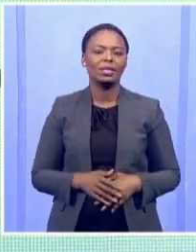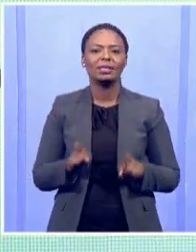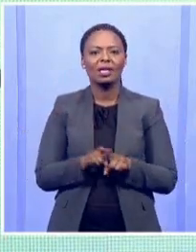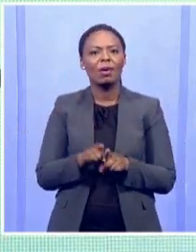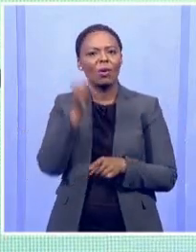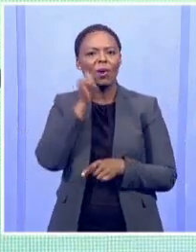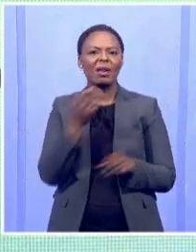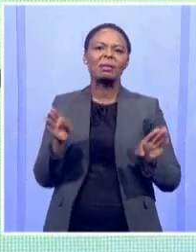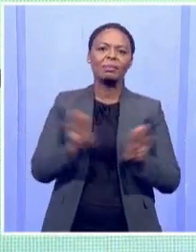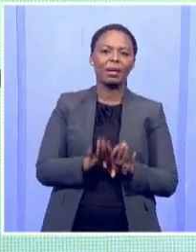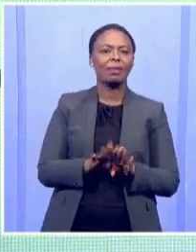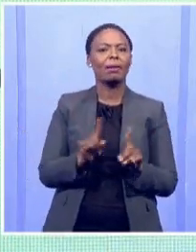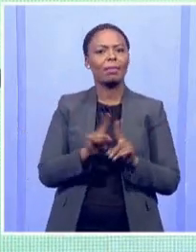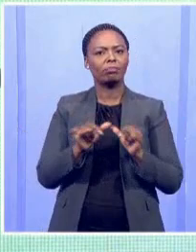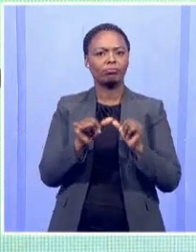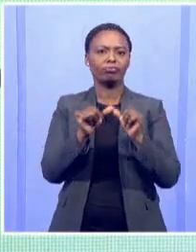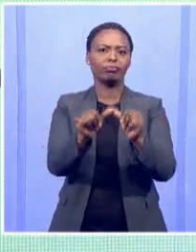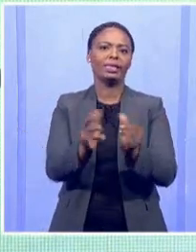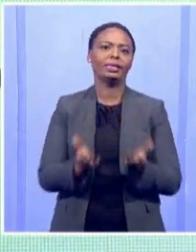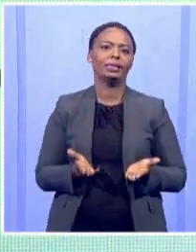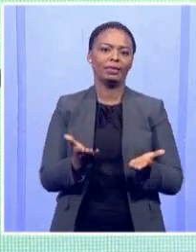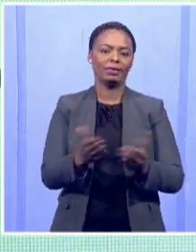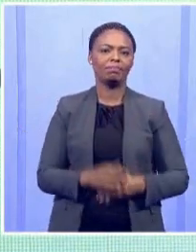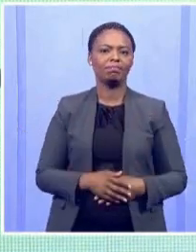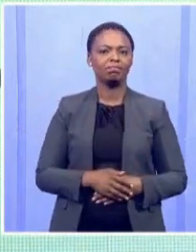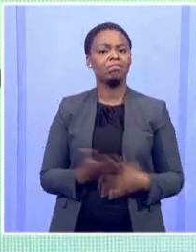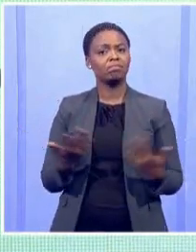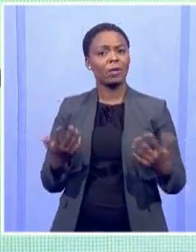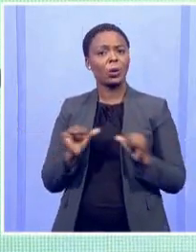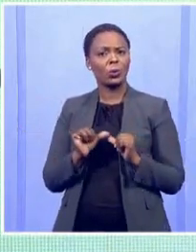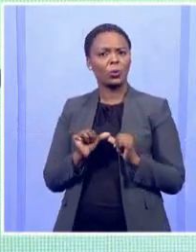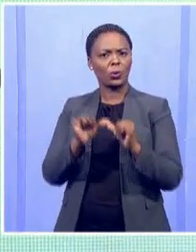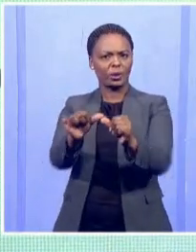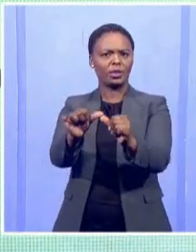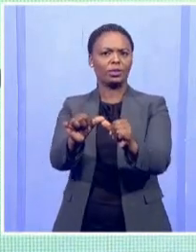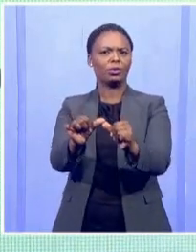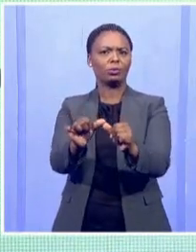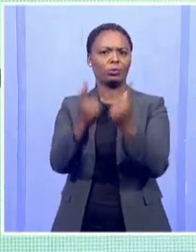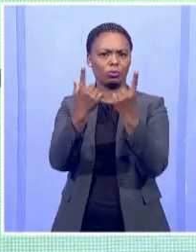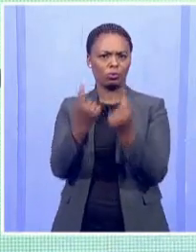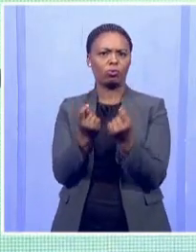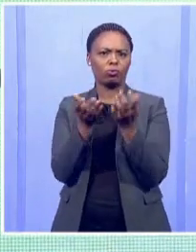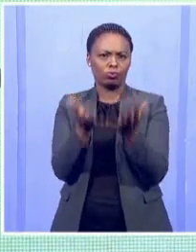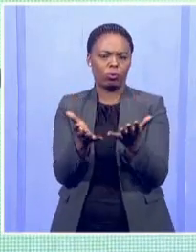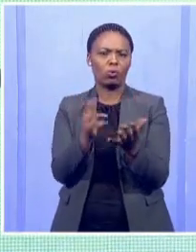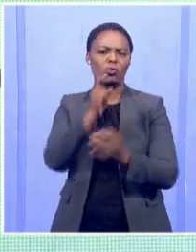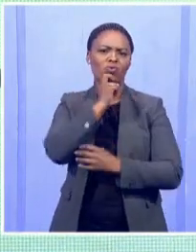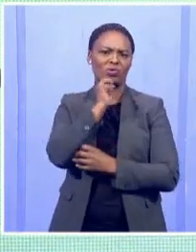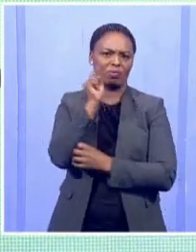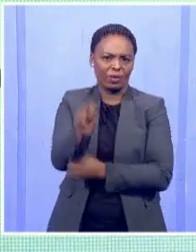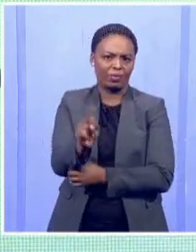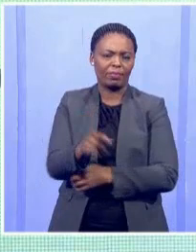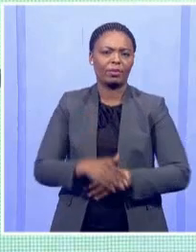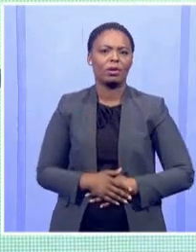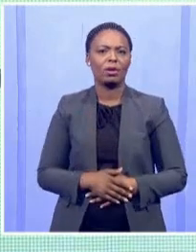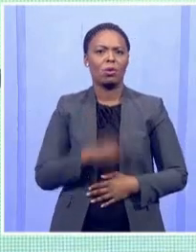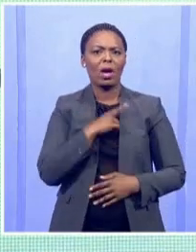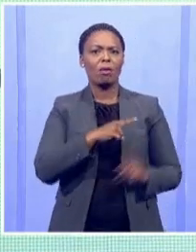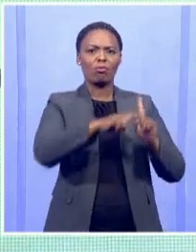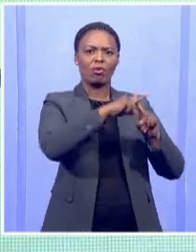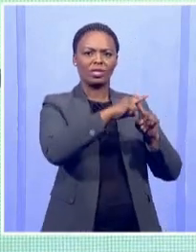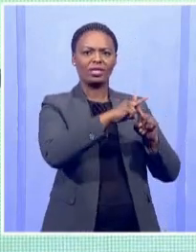lockdowns. So we must continue to see, as we transit from the pandemic, those positive